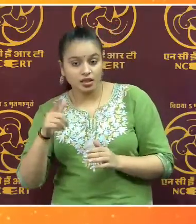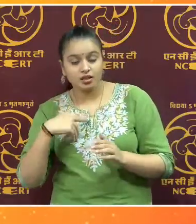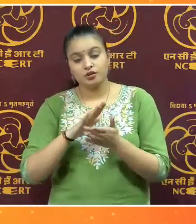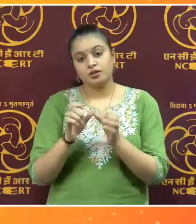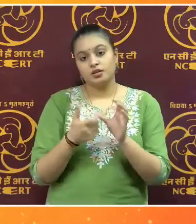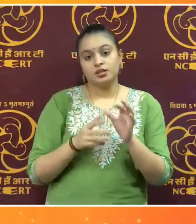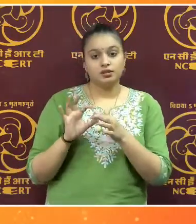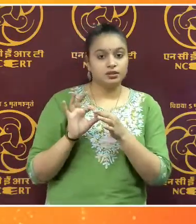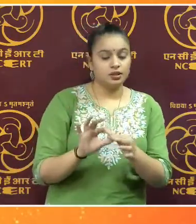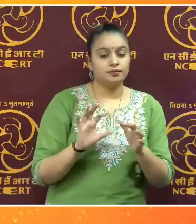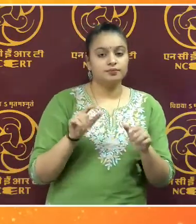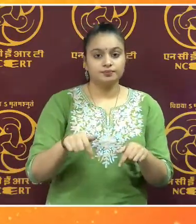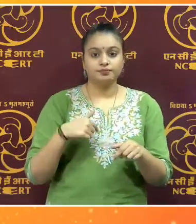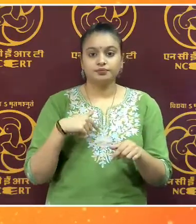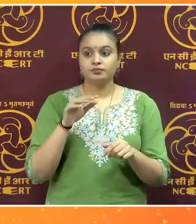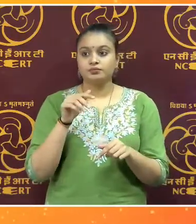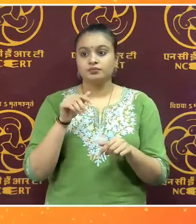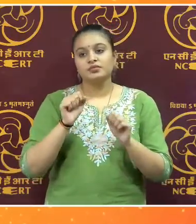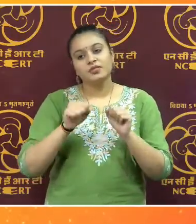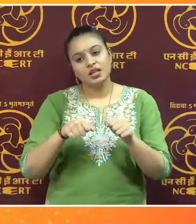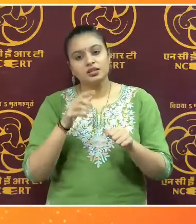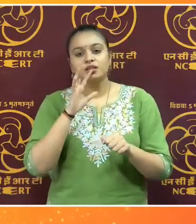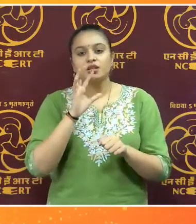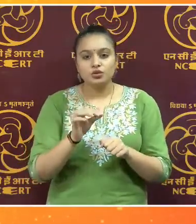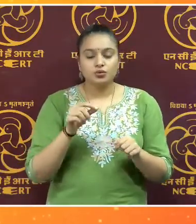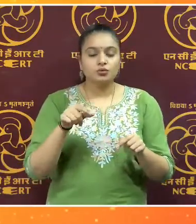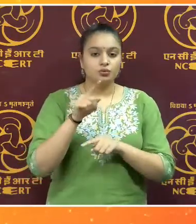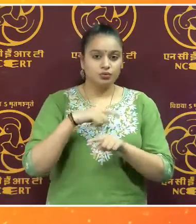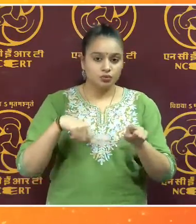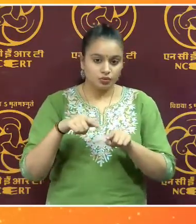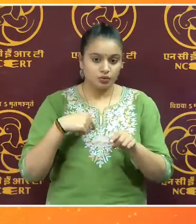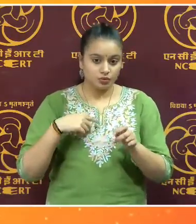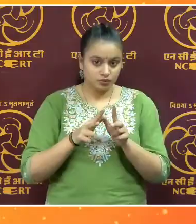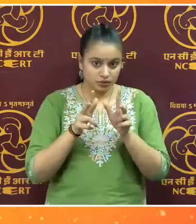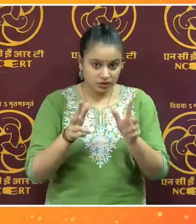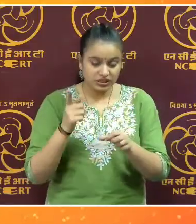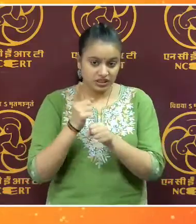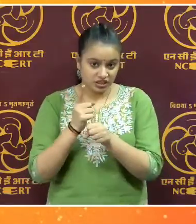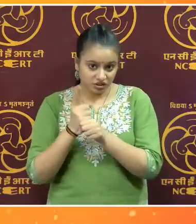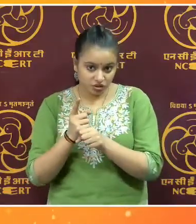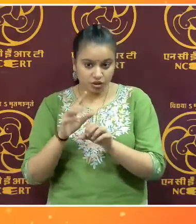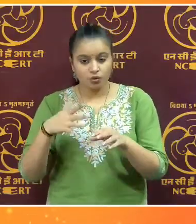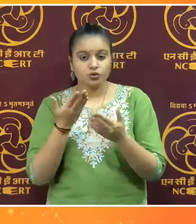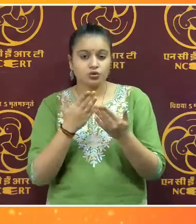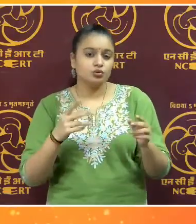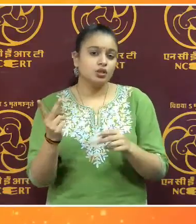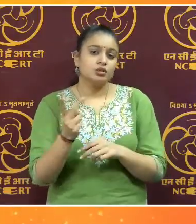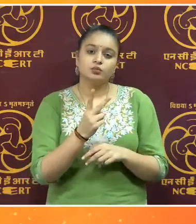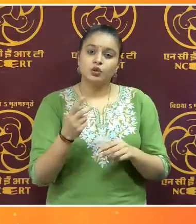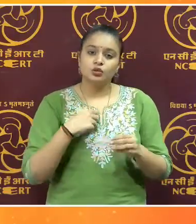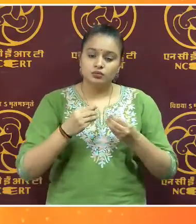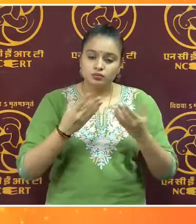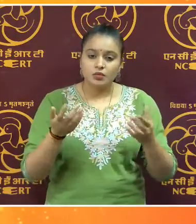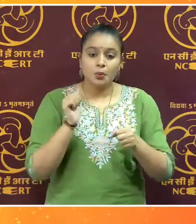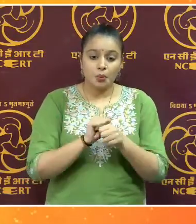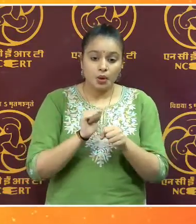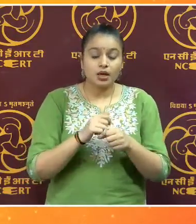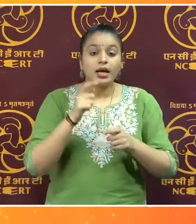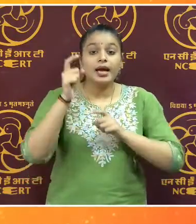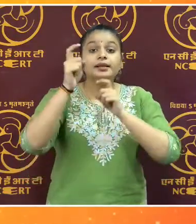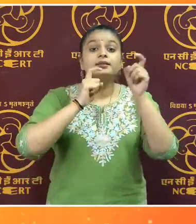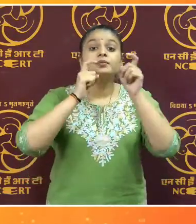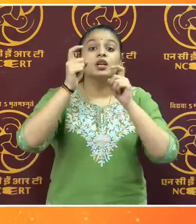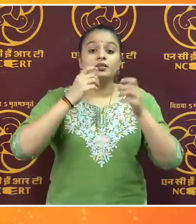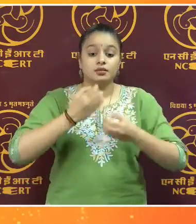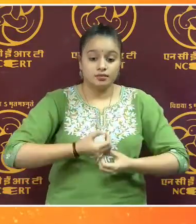so much, ma'am. This is this is why we actually tell our teachers and students also to work more on expression, because when